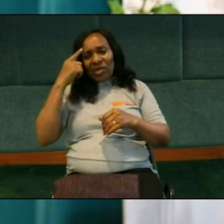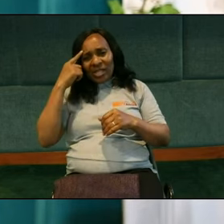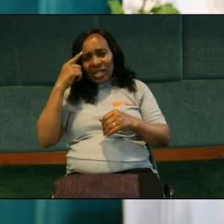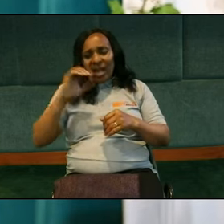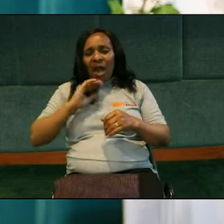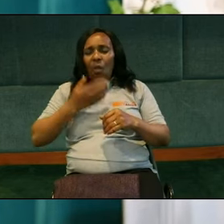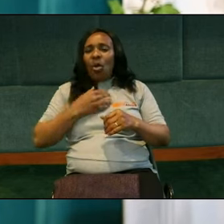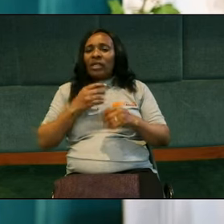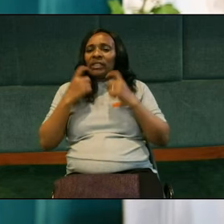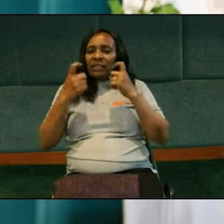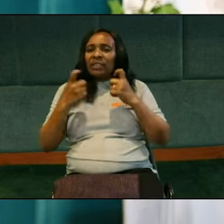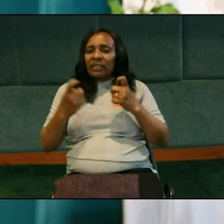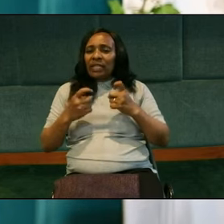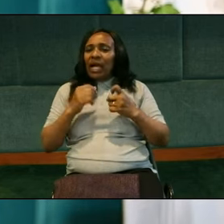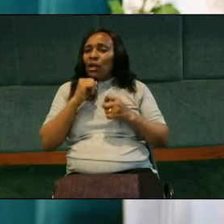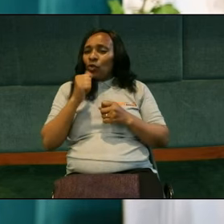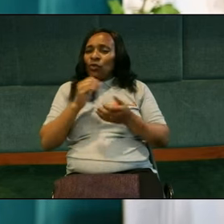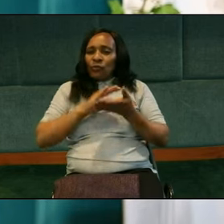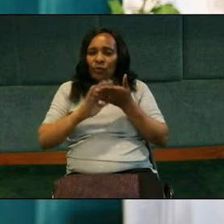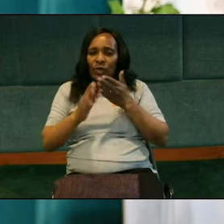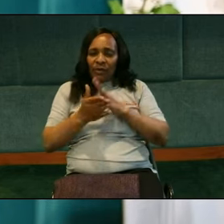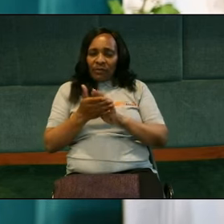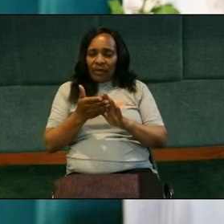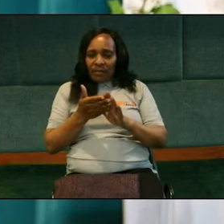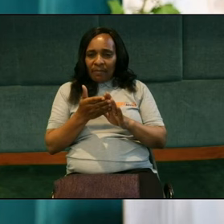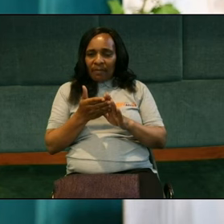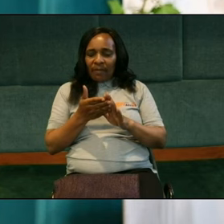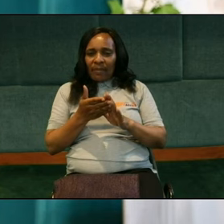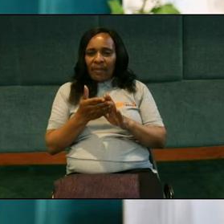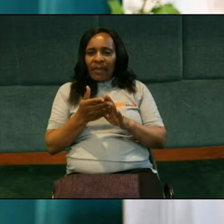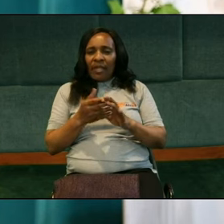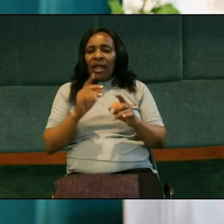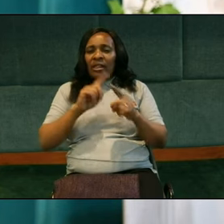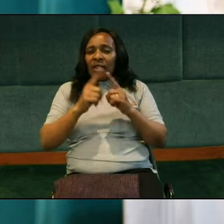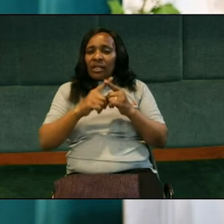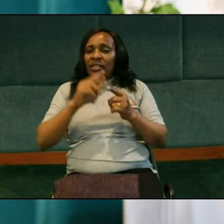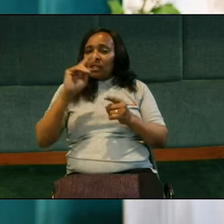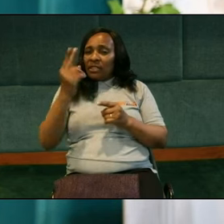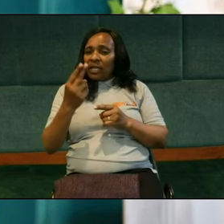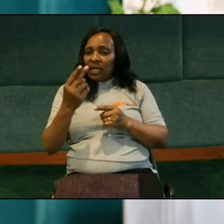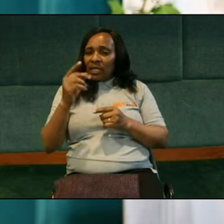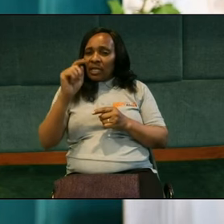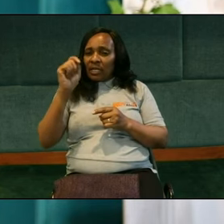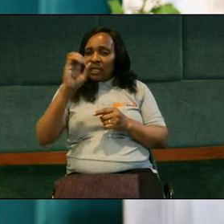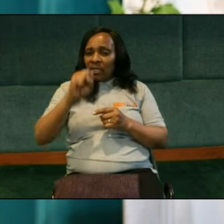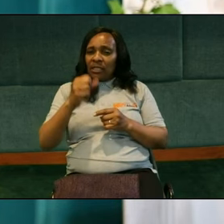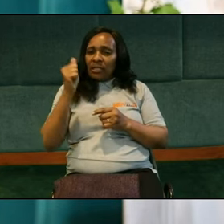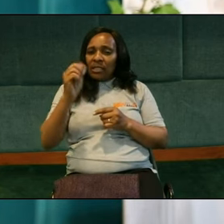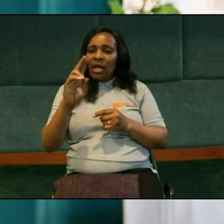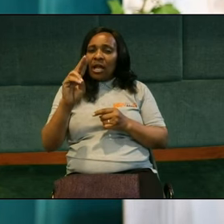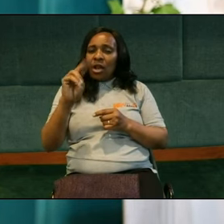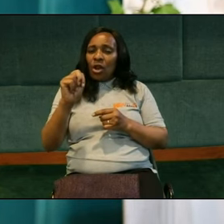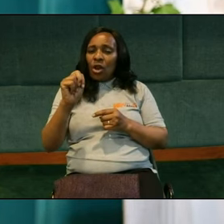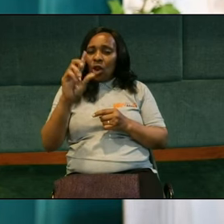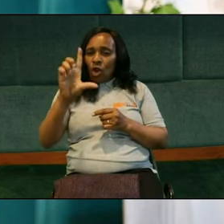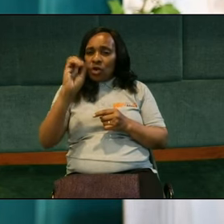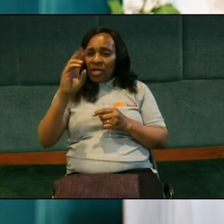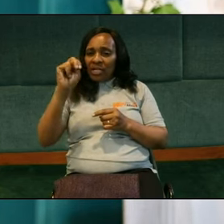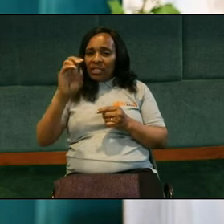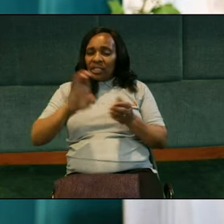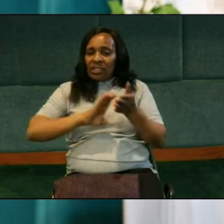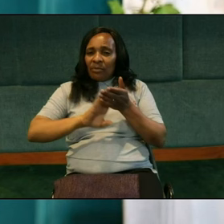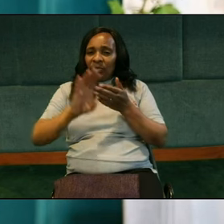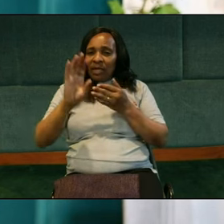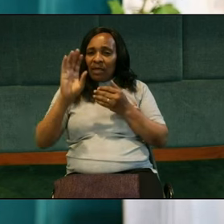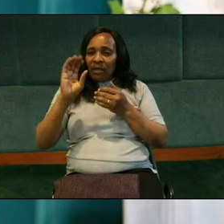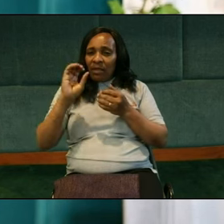too big. Yeah, and 2 Thessalonians chapter 3, verse 3 says that